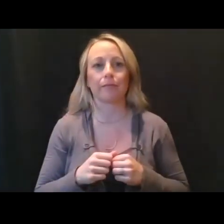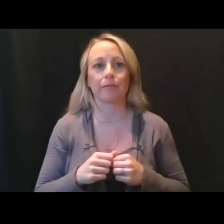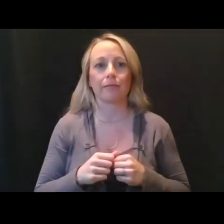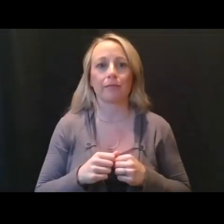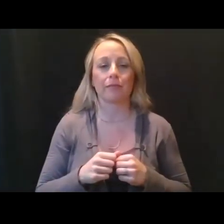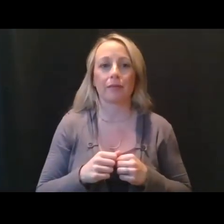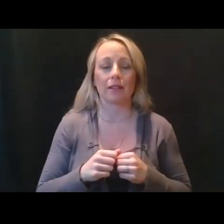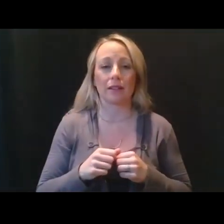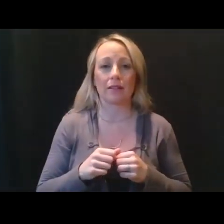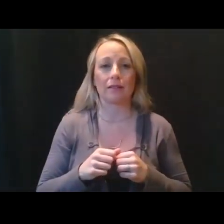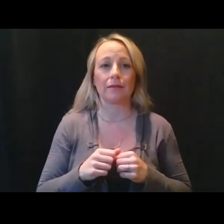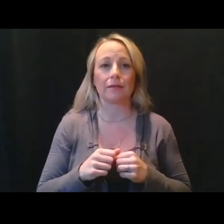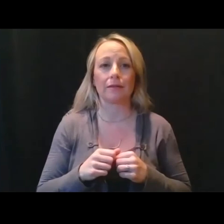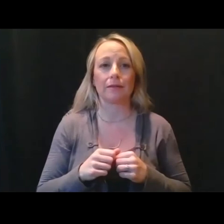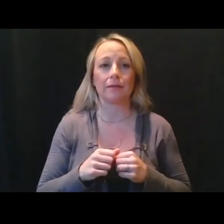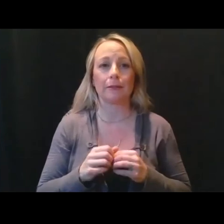small.